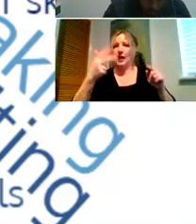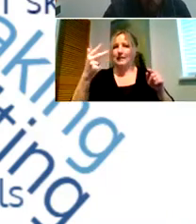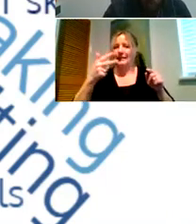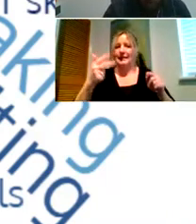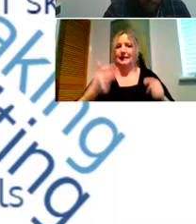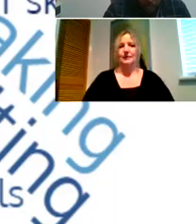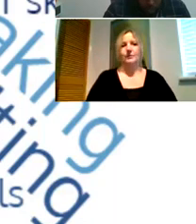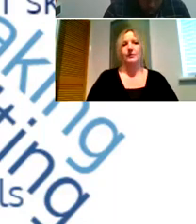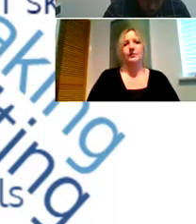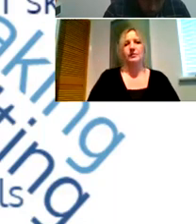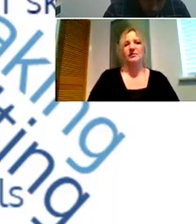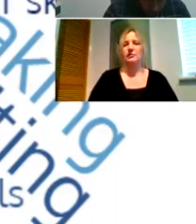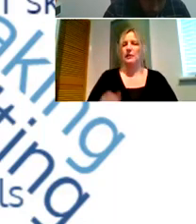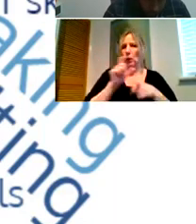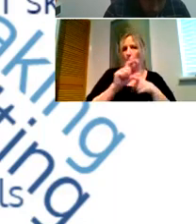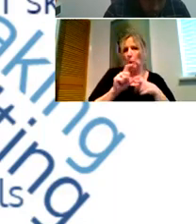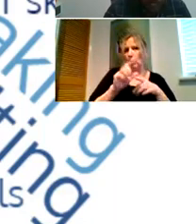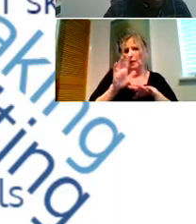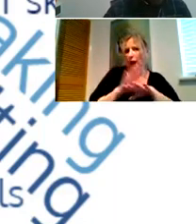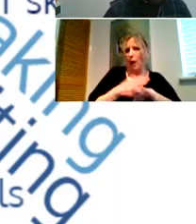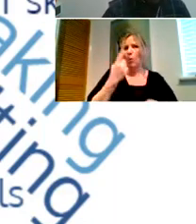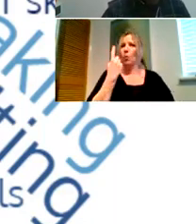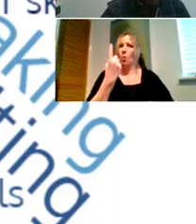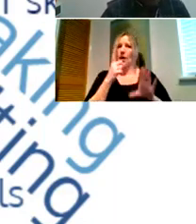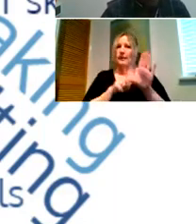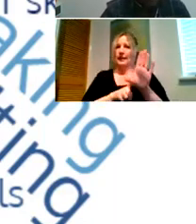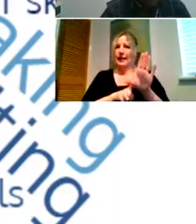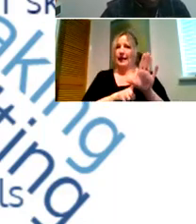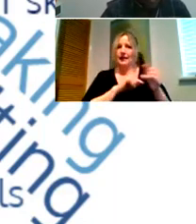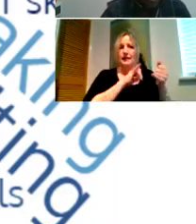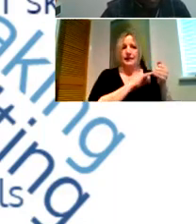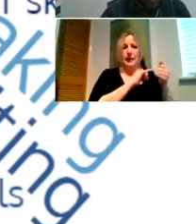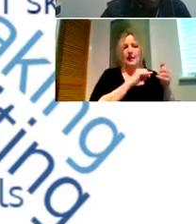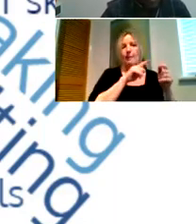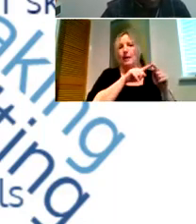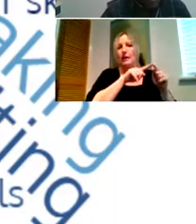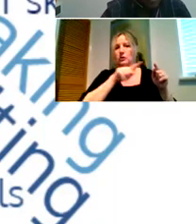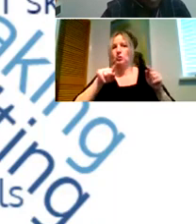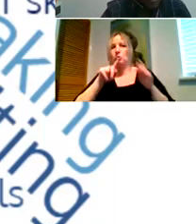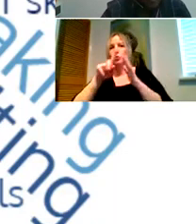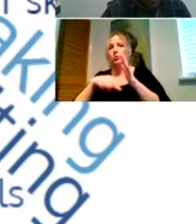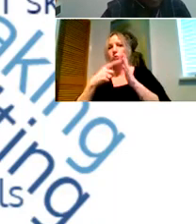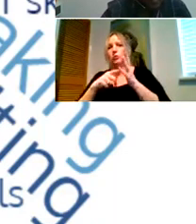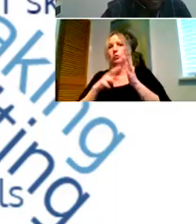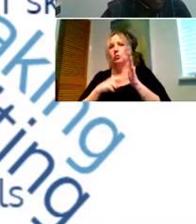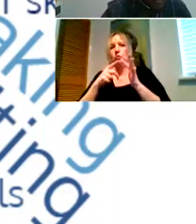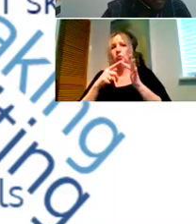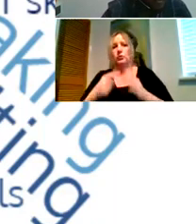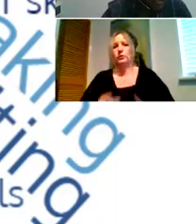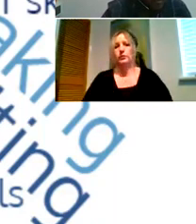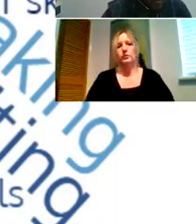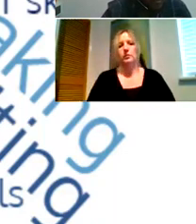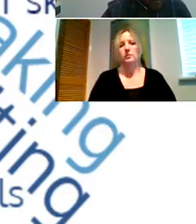They are all one-year courses starting from September to June. And this is